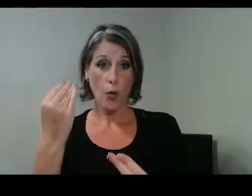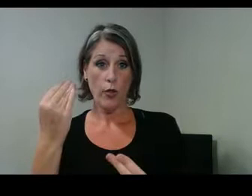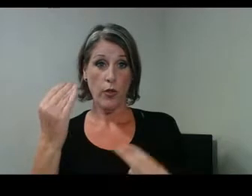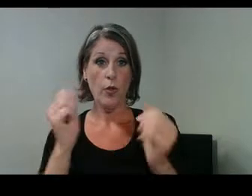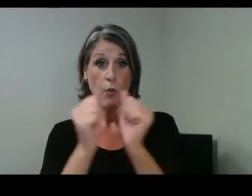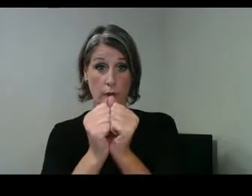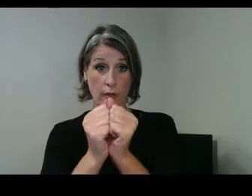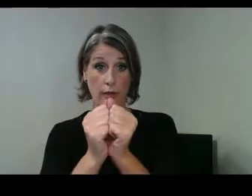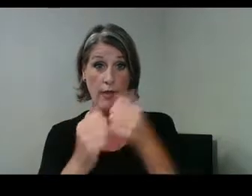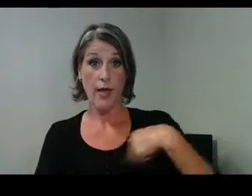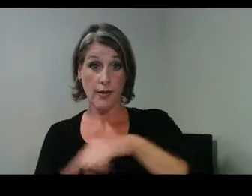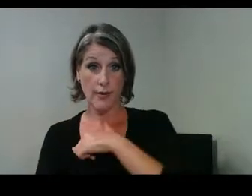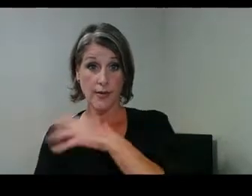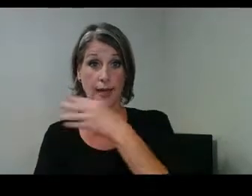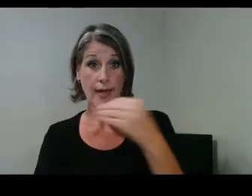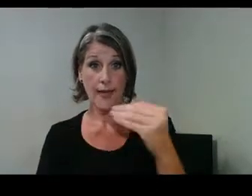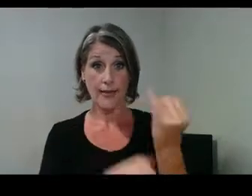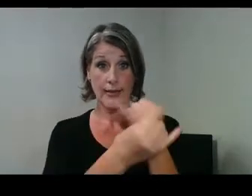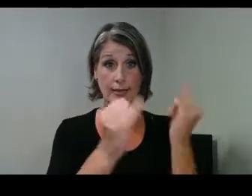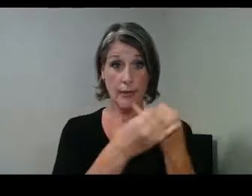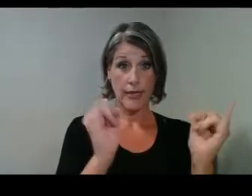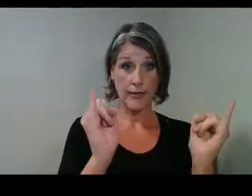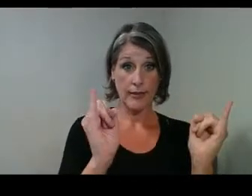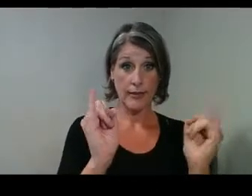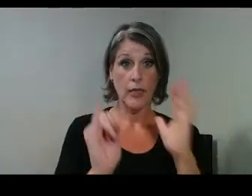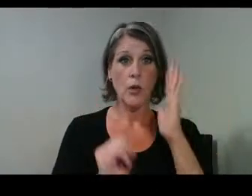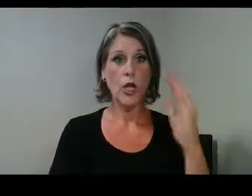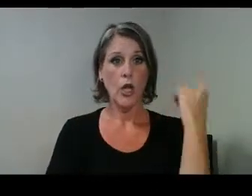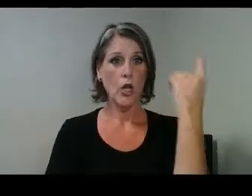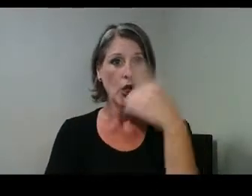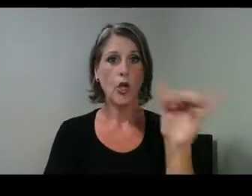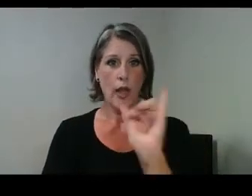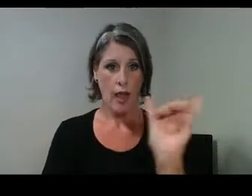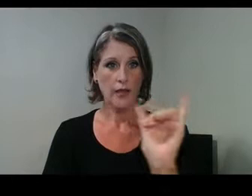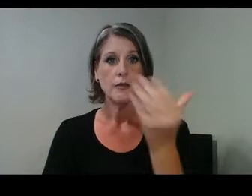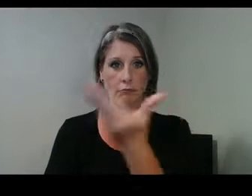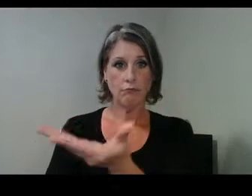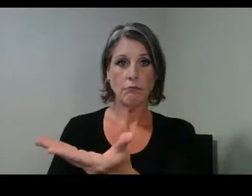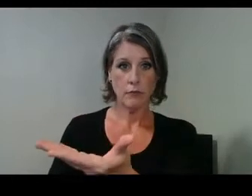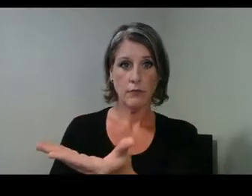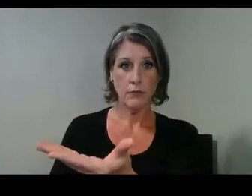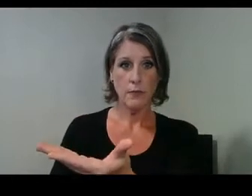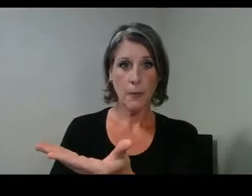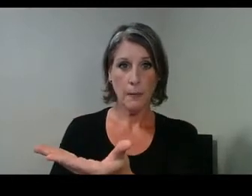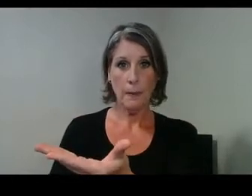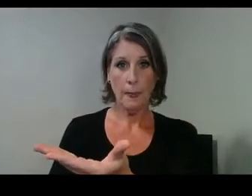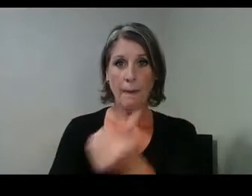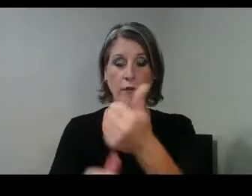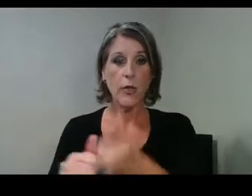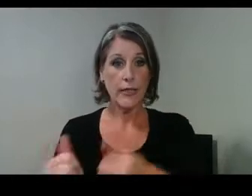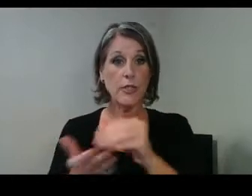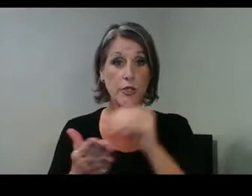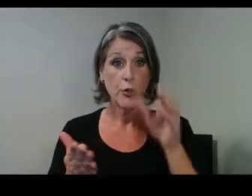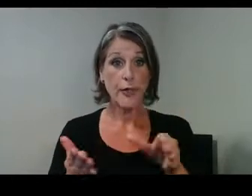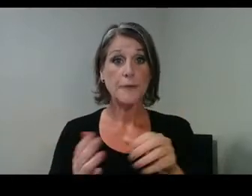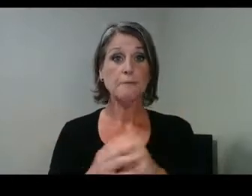like this, with details for your individual child on their progress and their work.